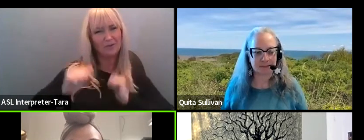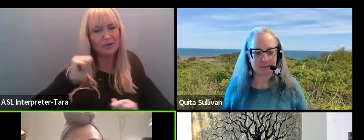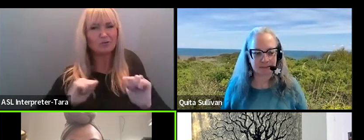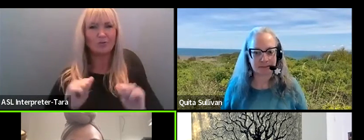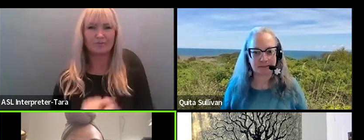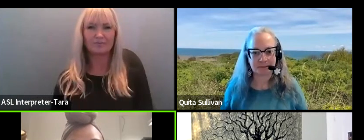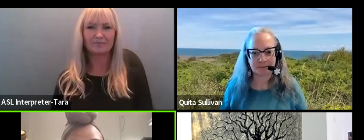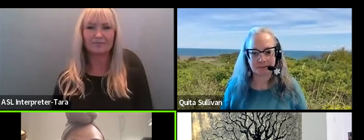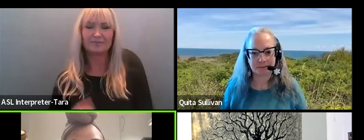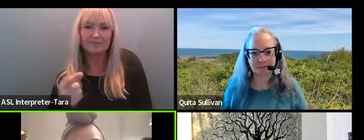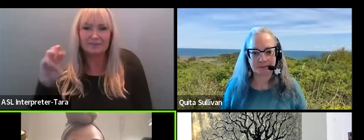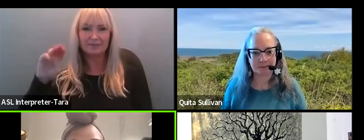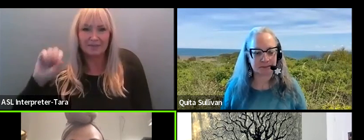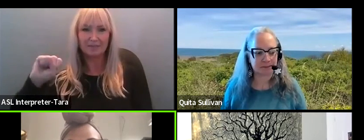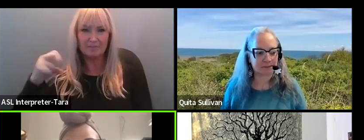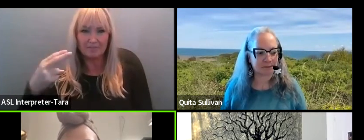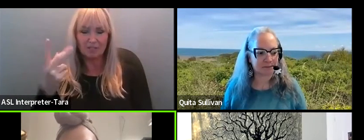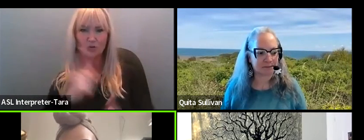participated. And Mash, what is your